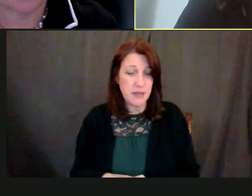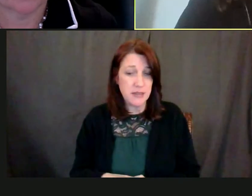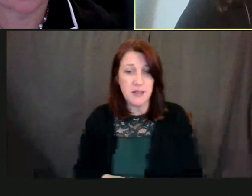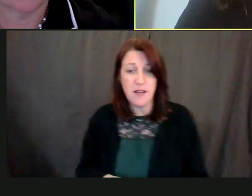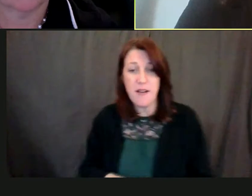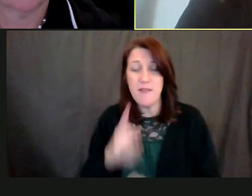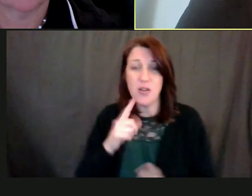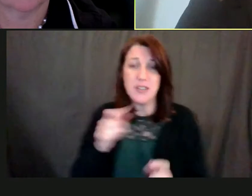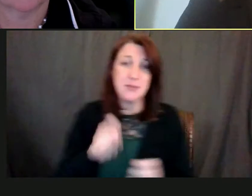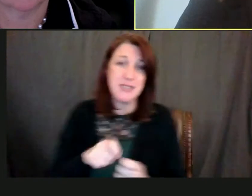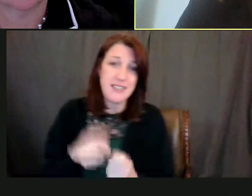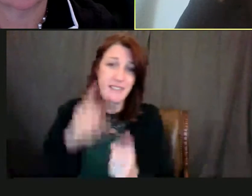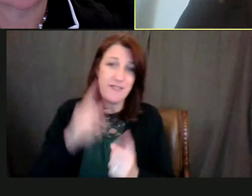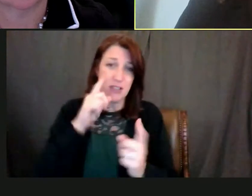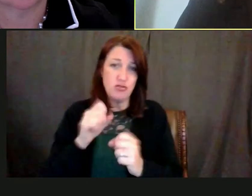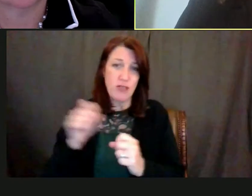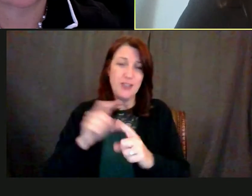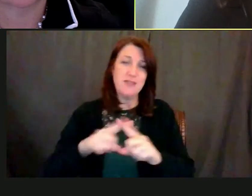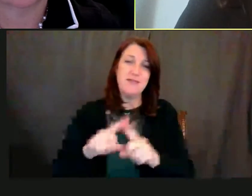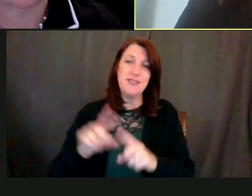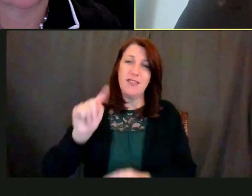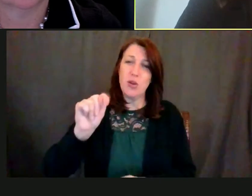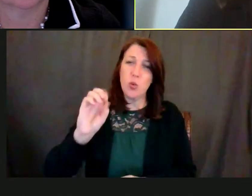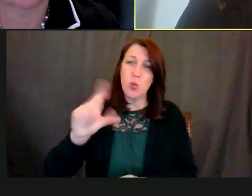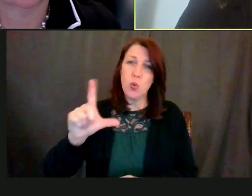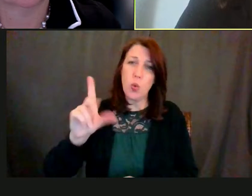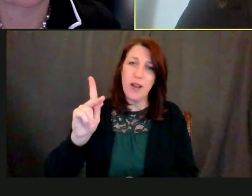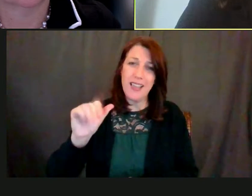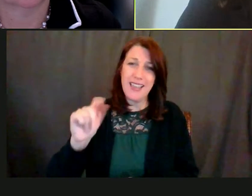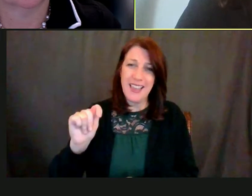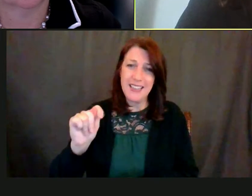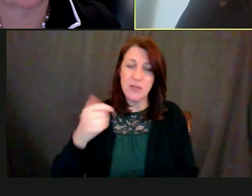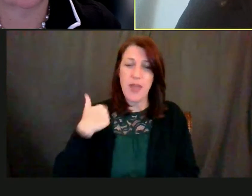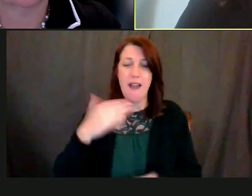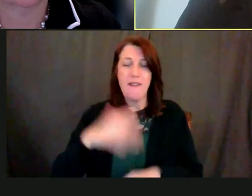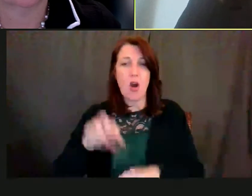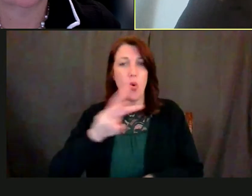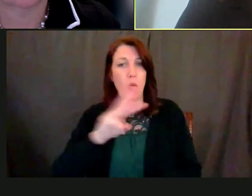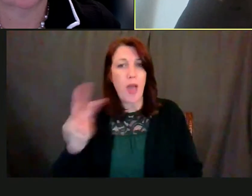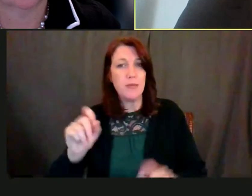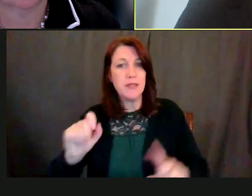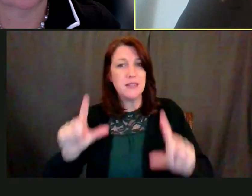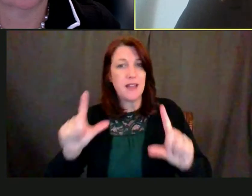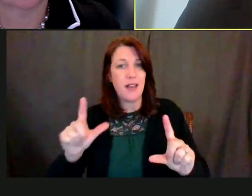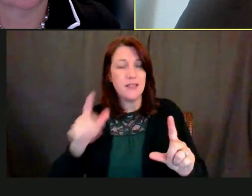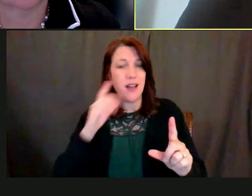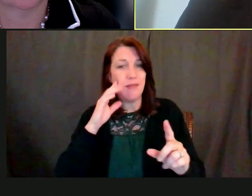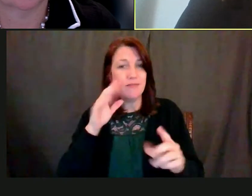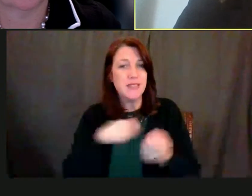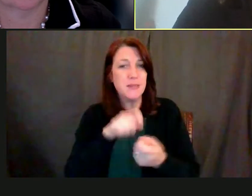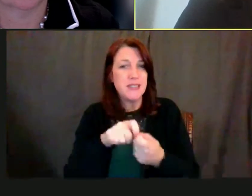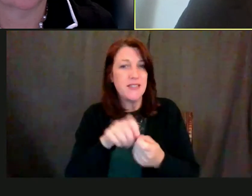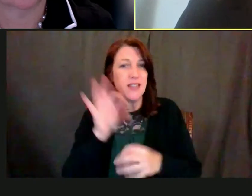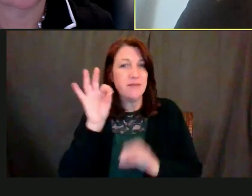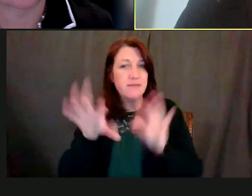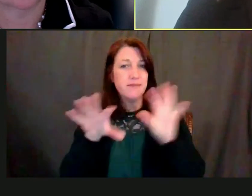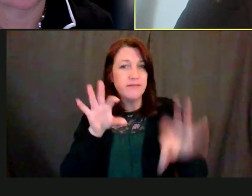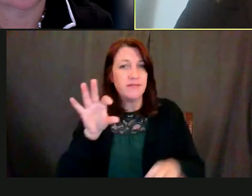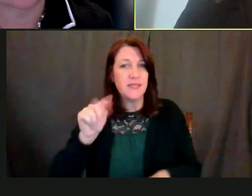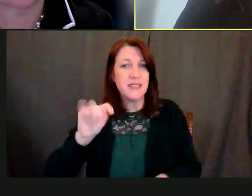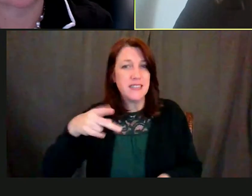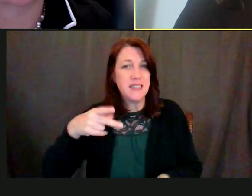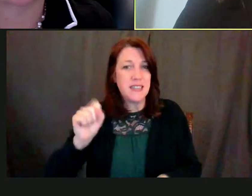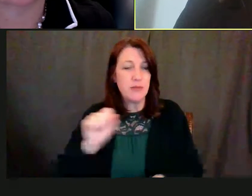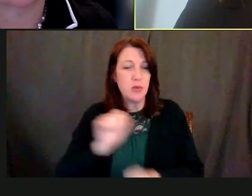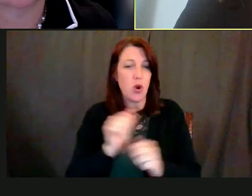strategies, there are a number of toolkits out there. We have some resources on our website, which can give you some specific tips for working with certain